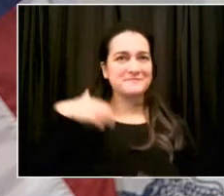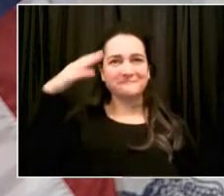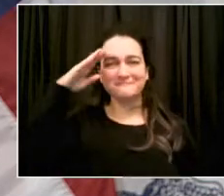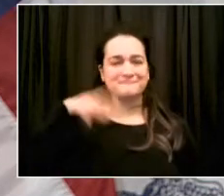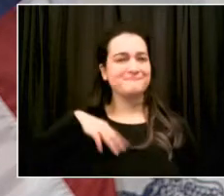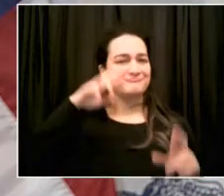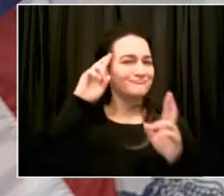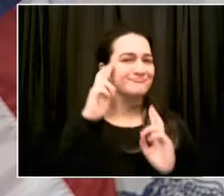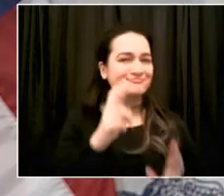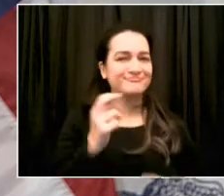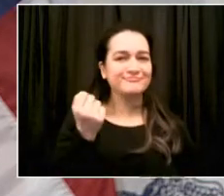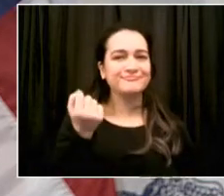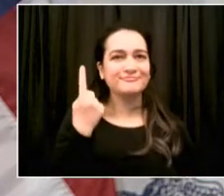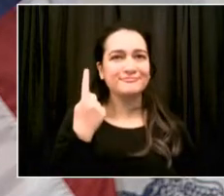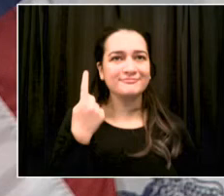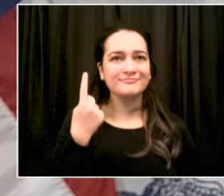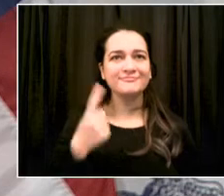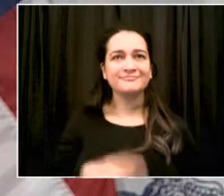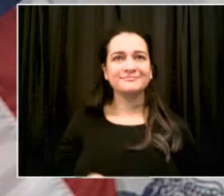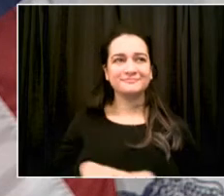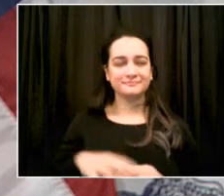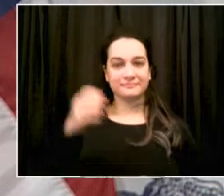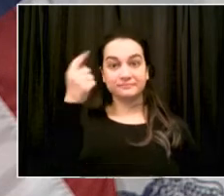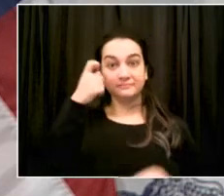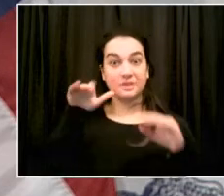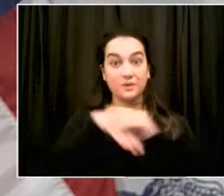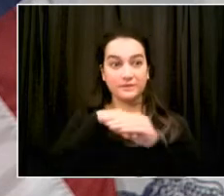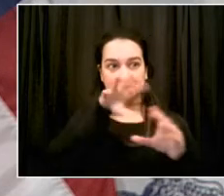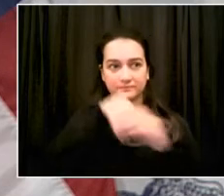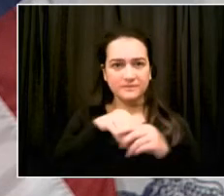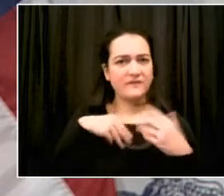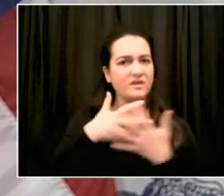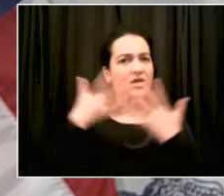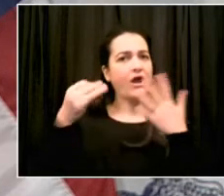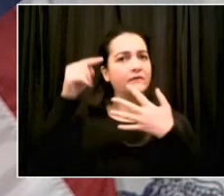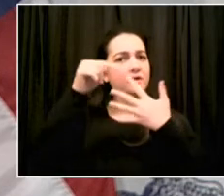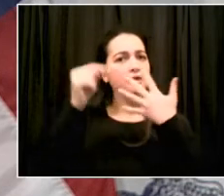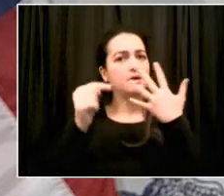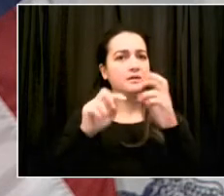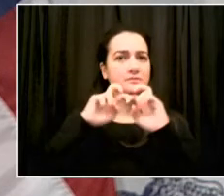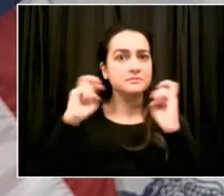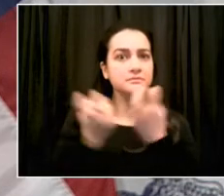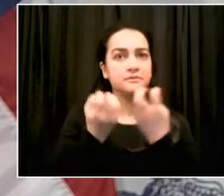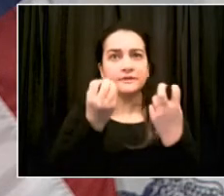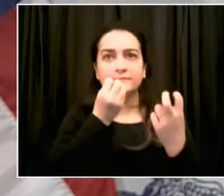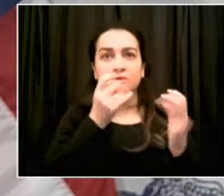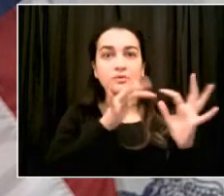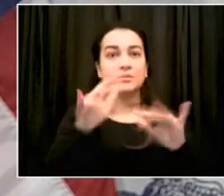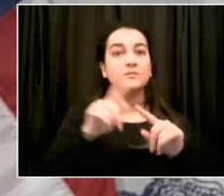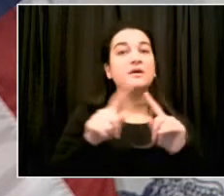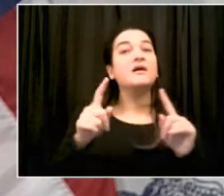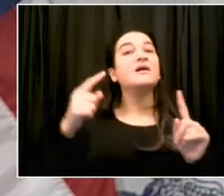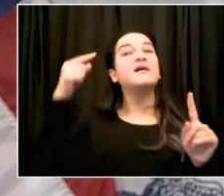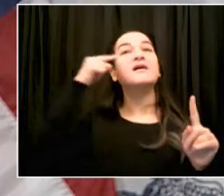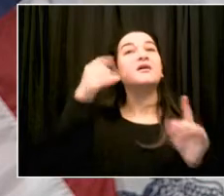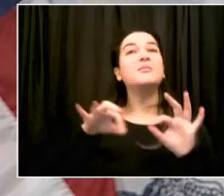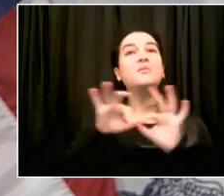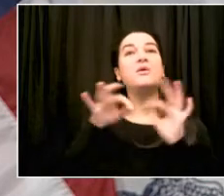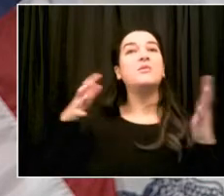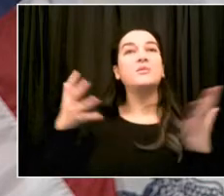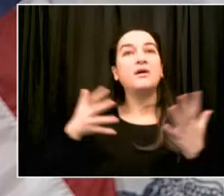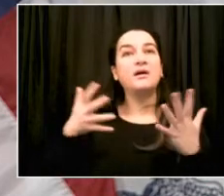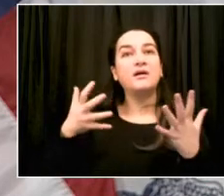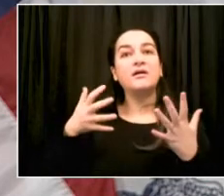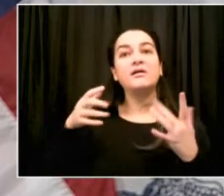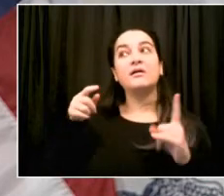we also know that these kind of settings have been a real problem in the past. So we're focused on health and safety first. We're concerned about the